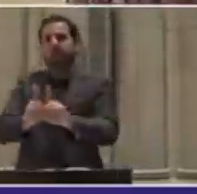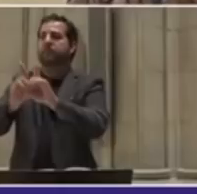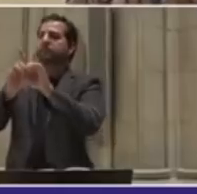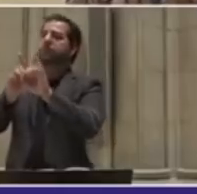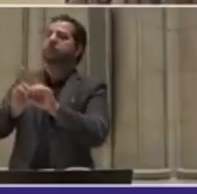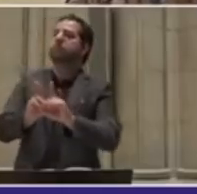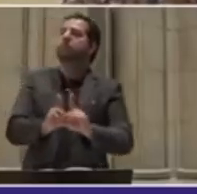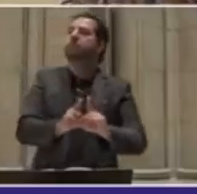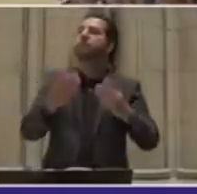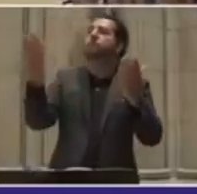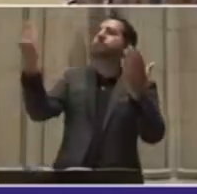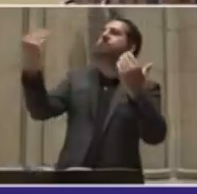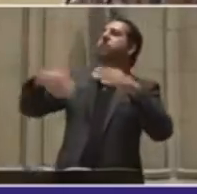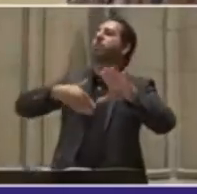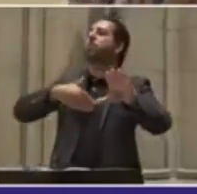Walk with me,